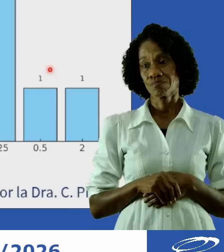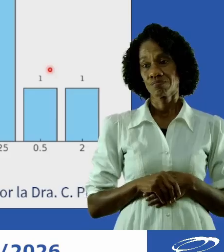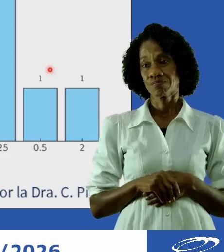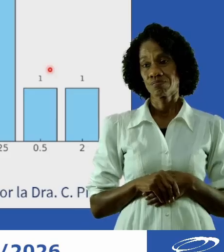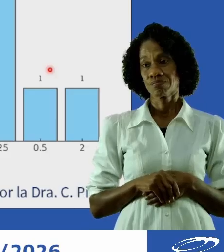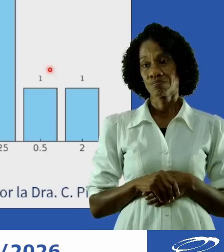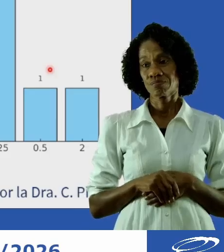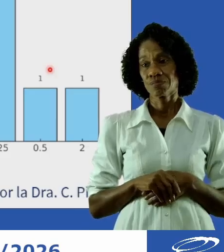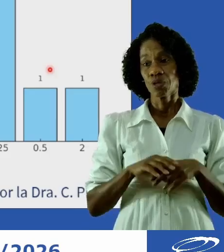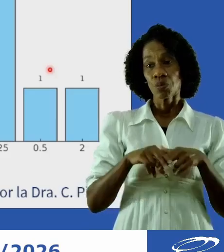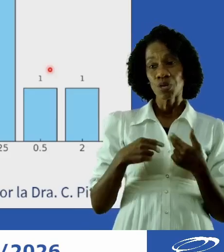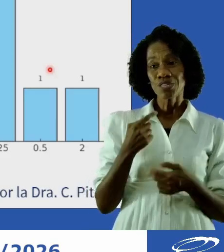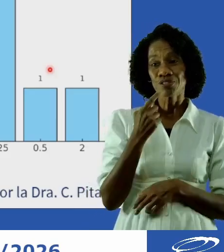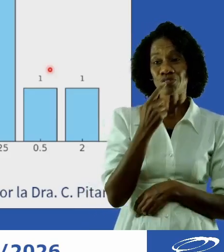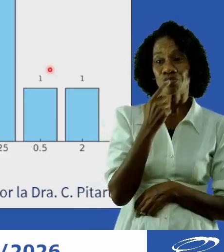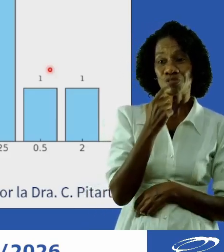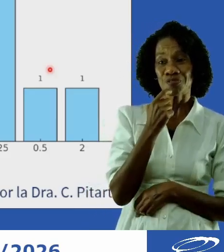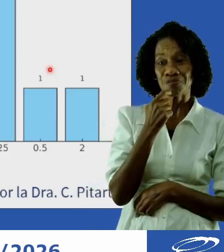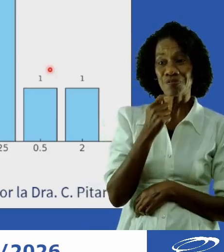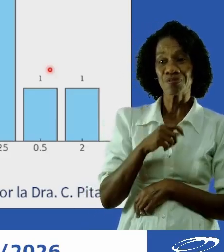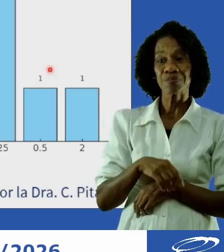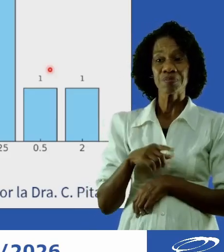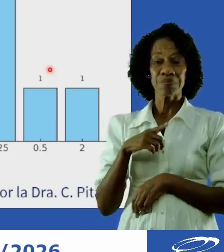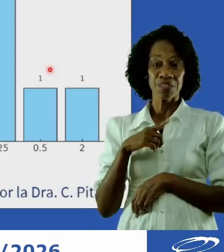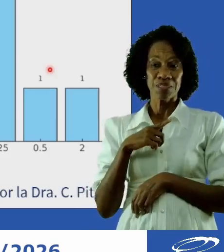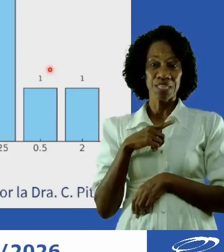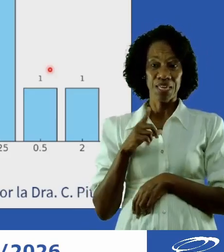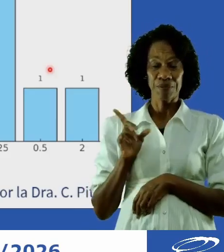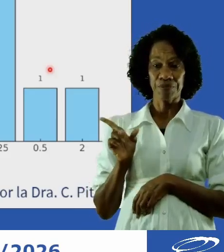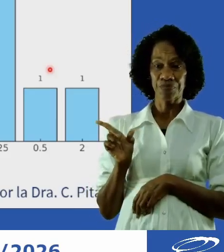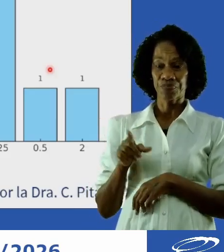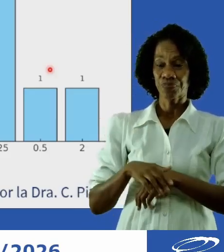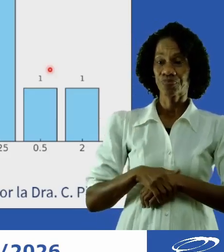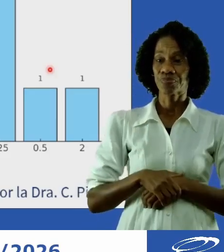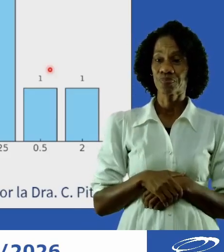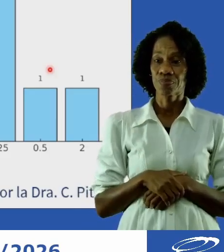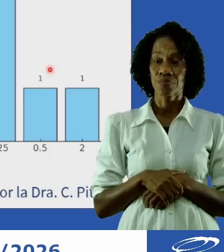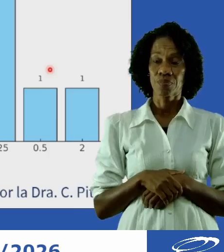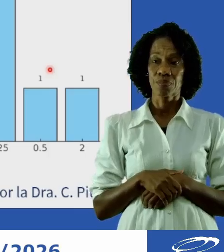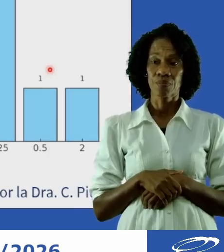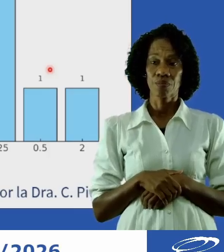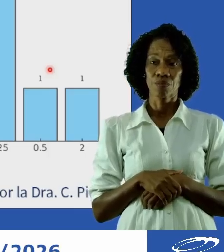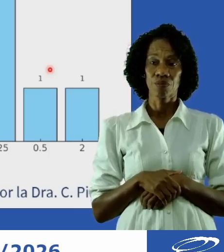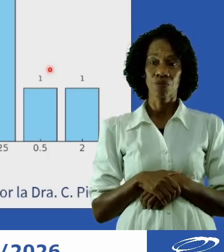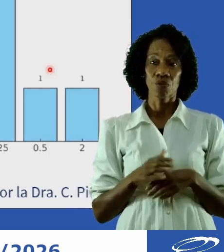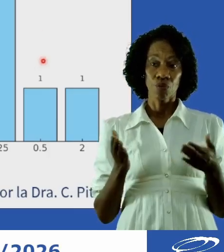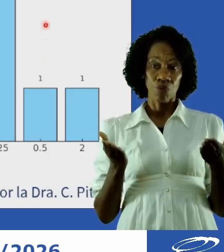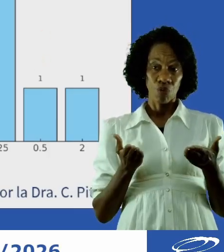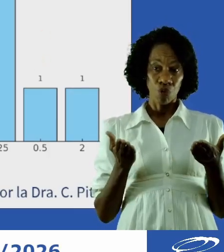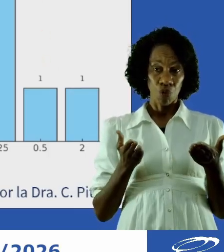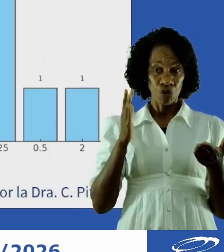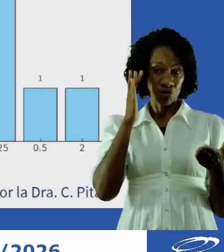any value of the MIC. Yeah. But I think it sounds reasonable nowadays, and this is what we are doing, is using